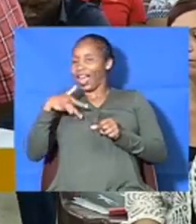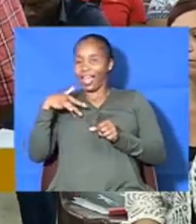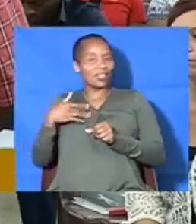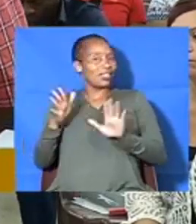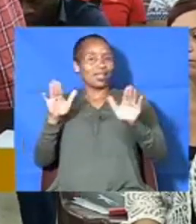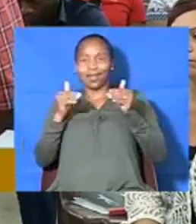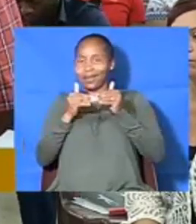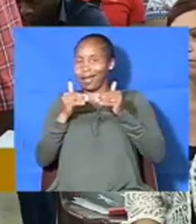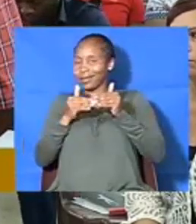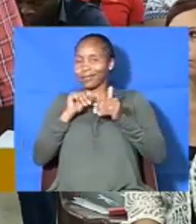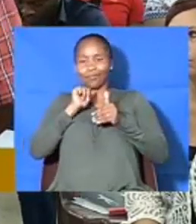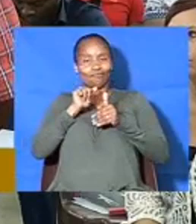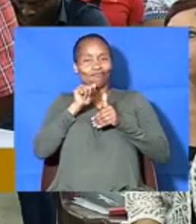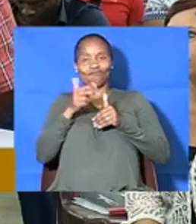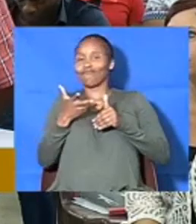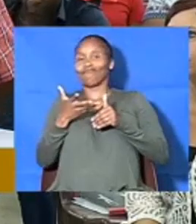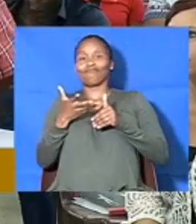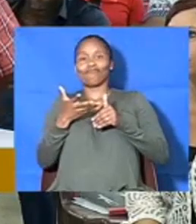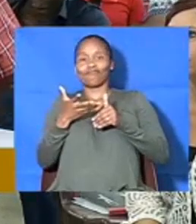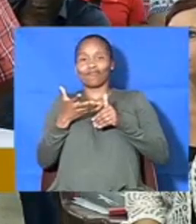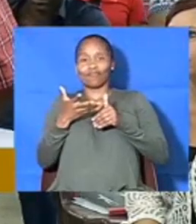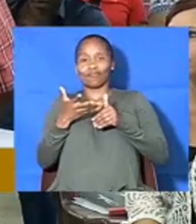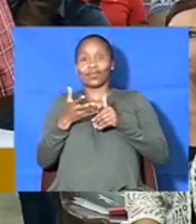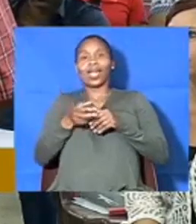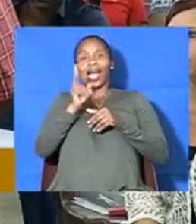of Health,